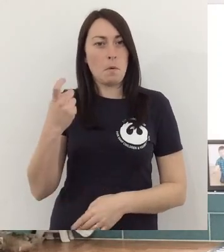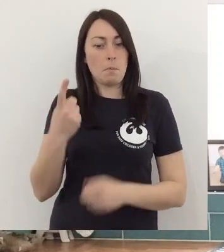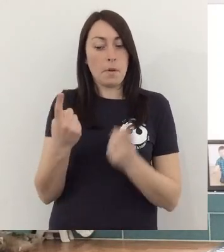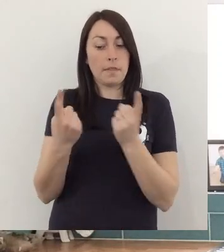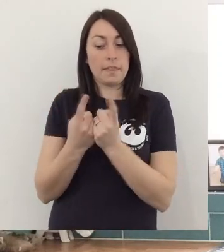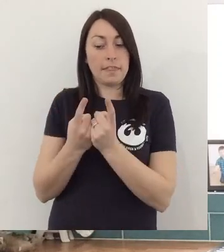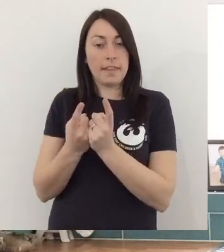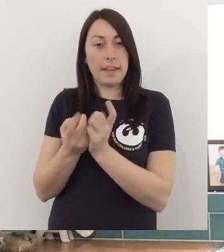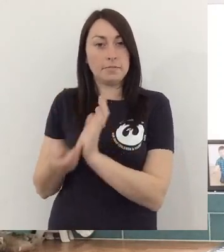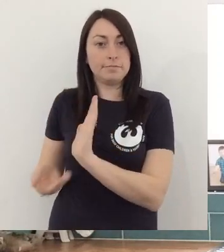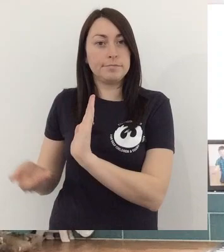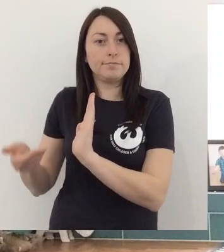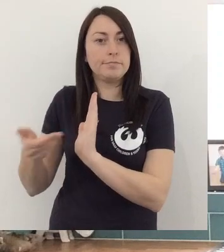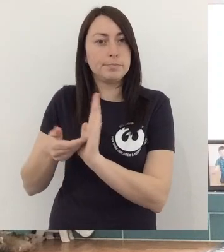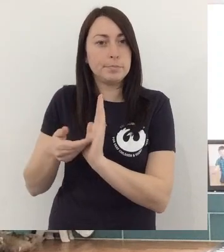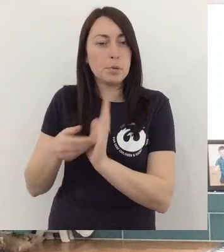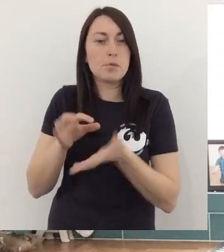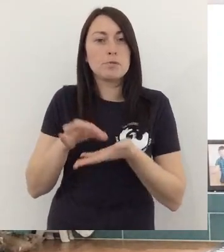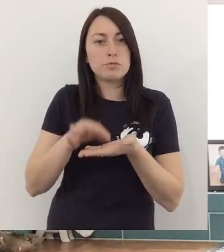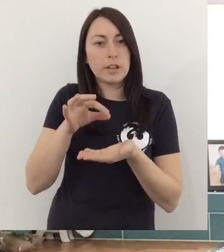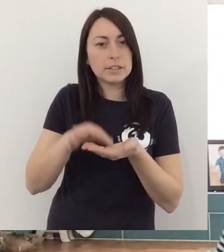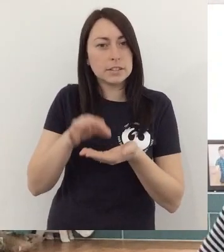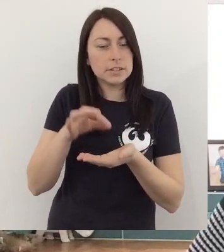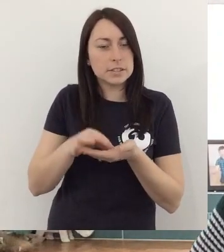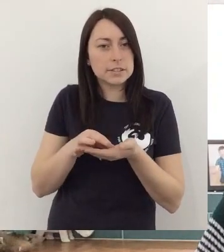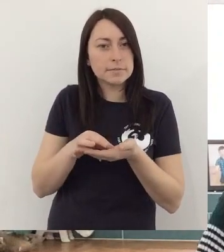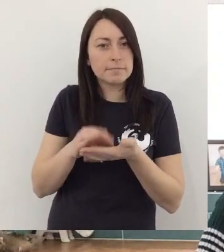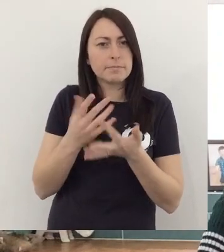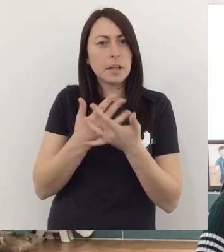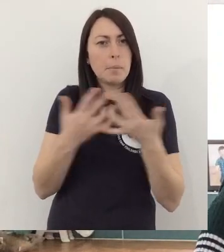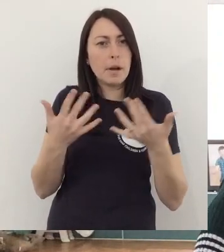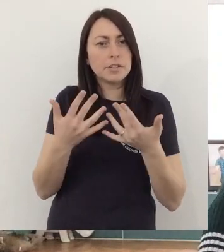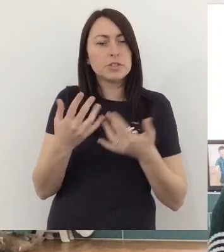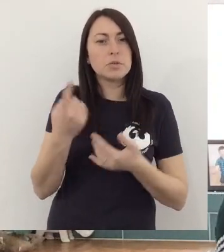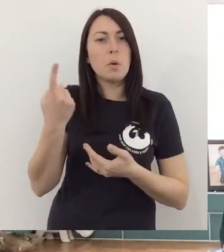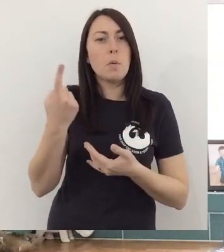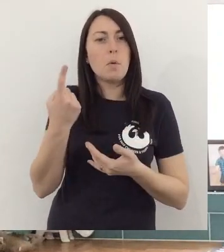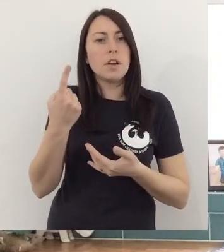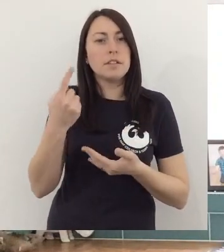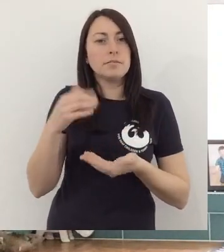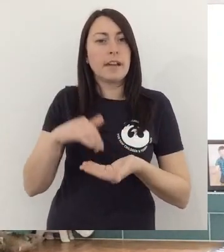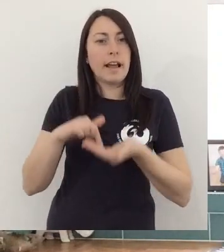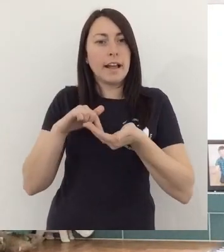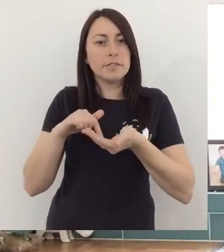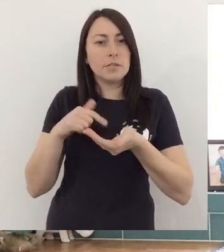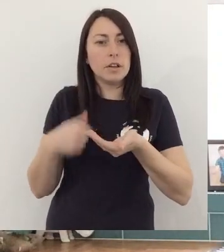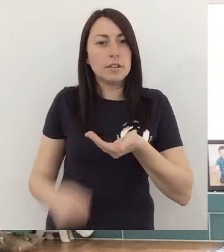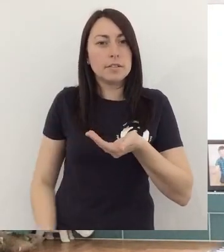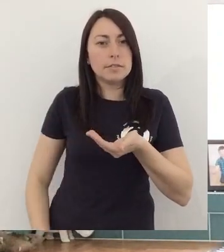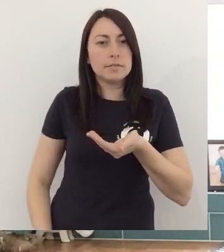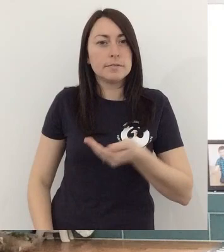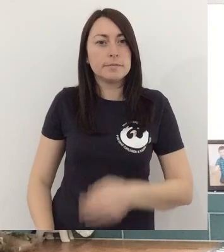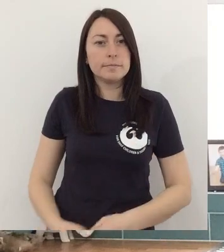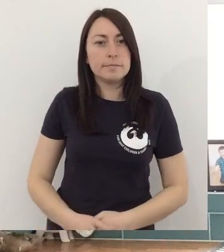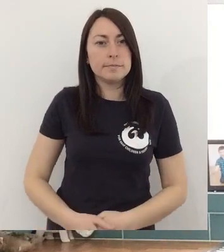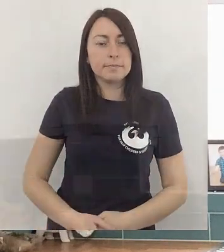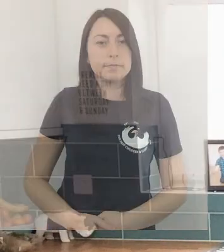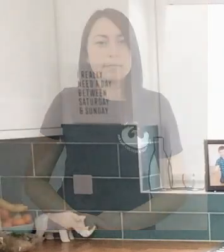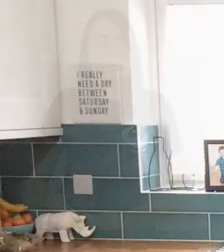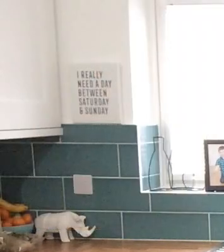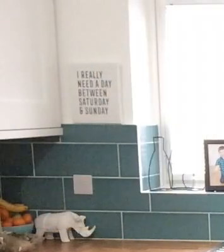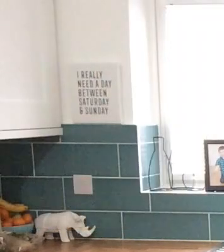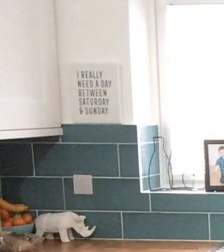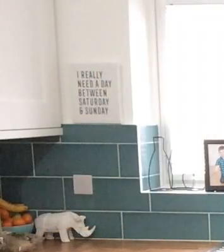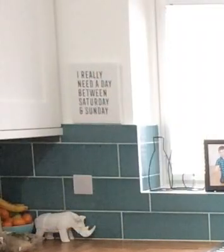And I'm also going to add roughly a handful of raisins.